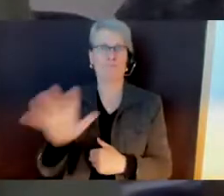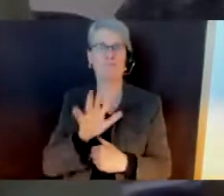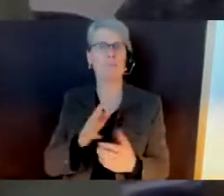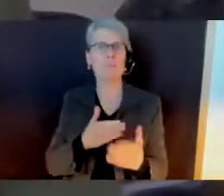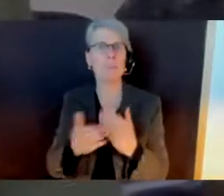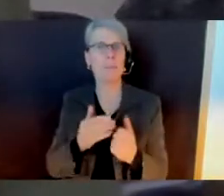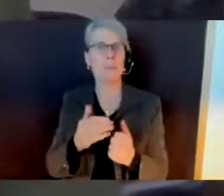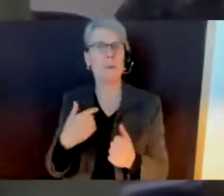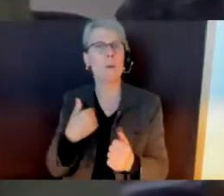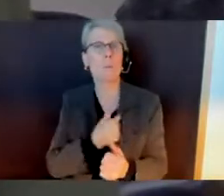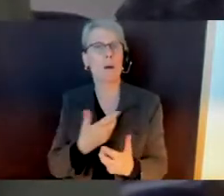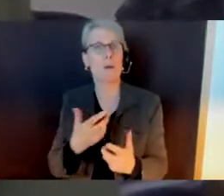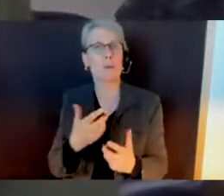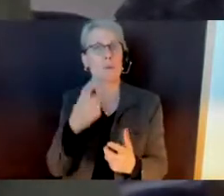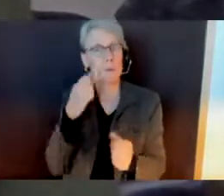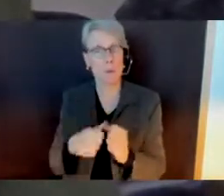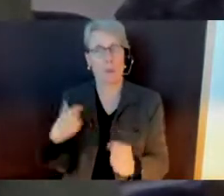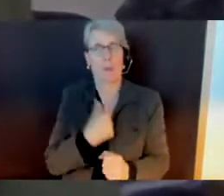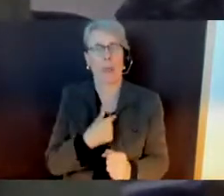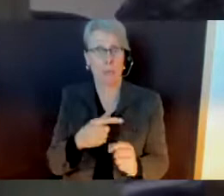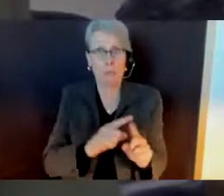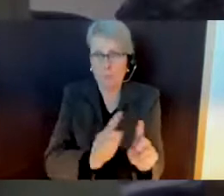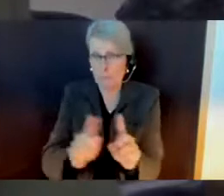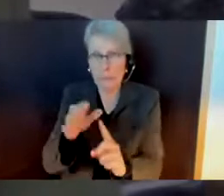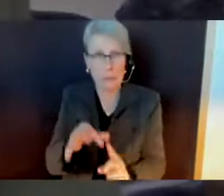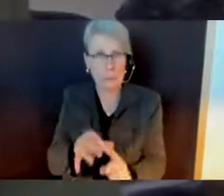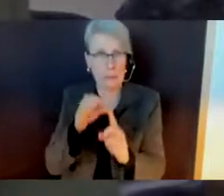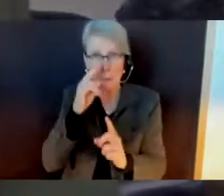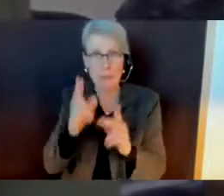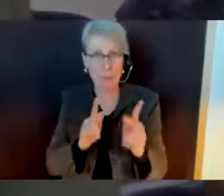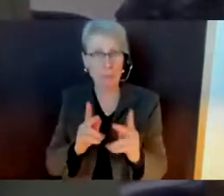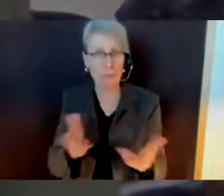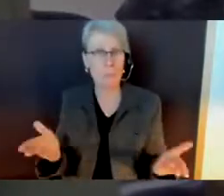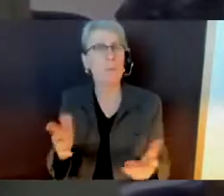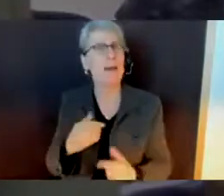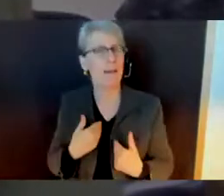that defines us as unique individuals.